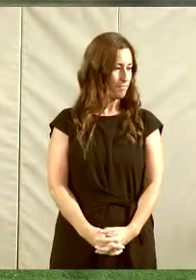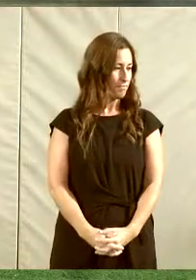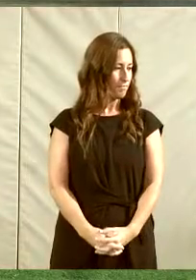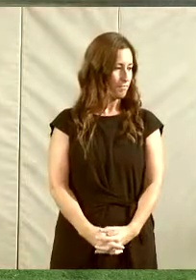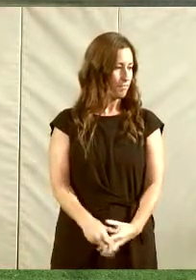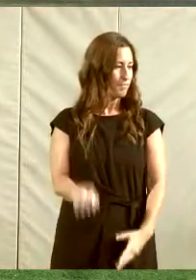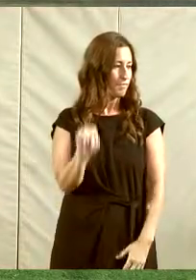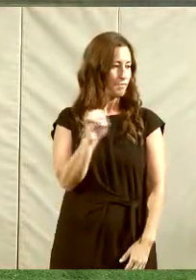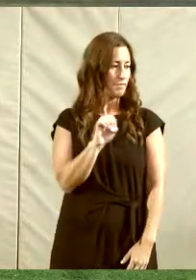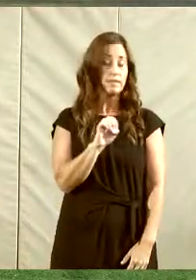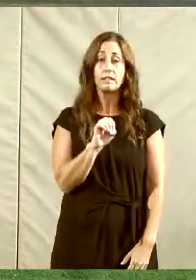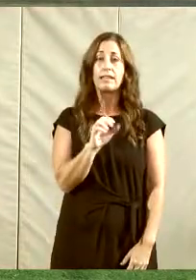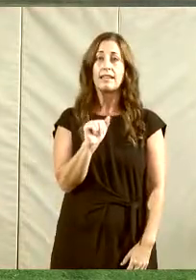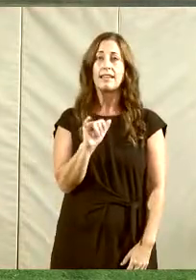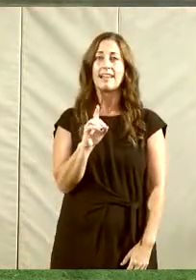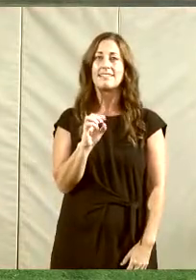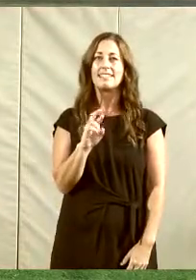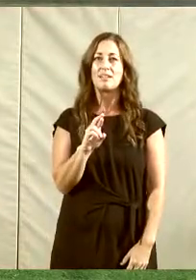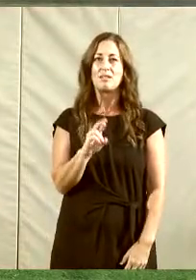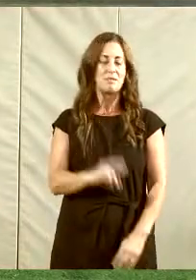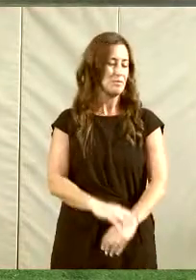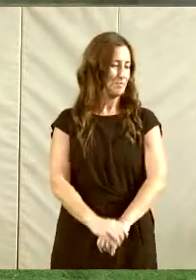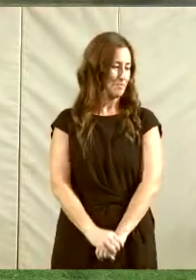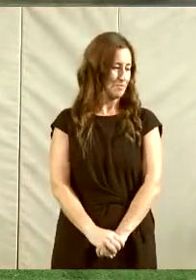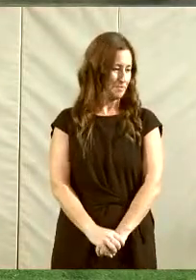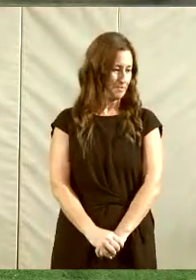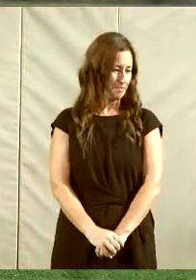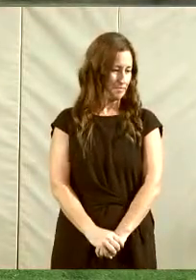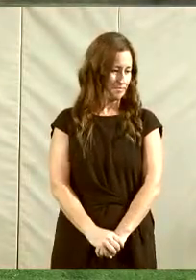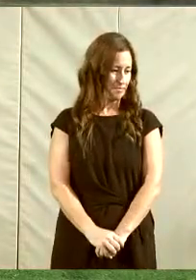Elliot Tomas Adair.